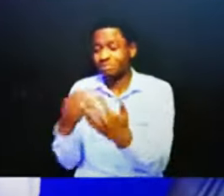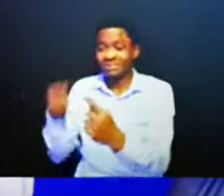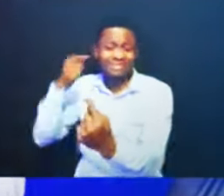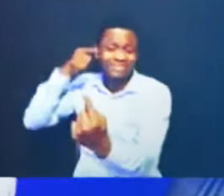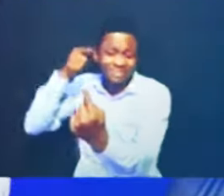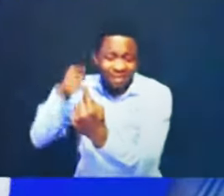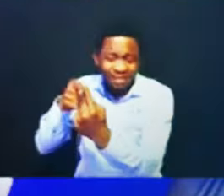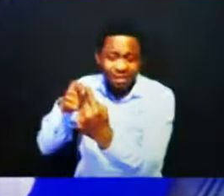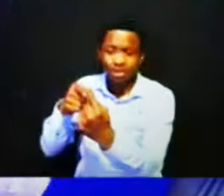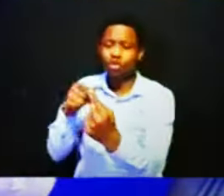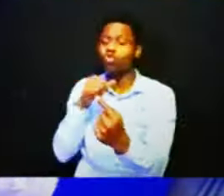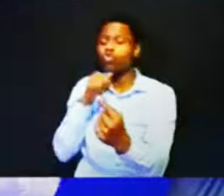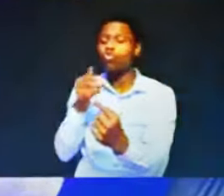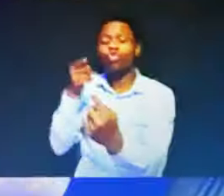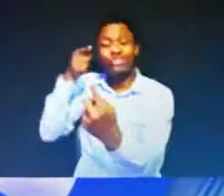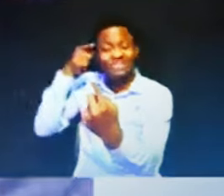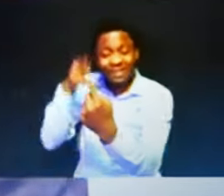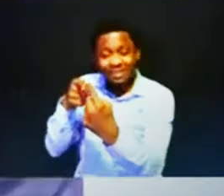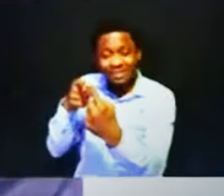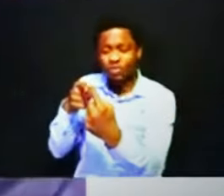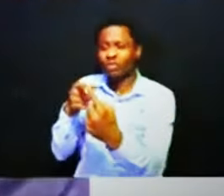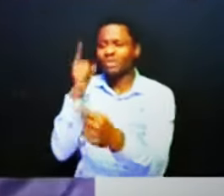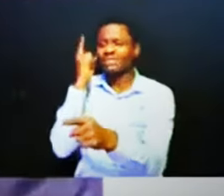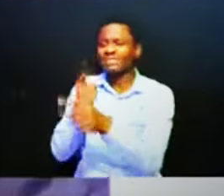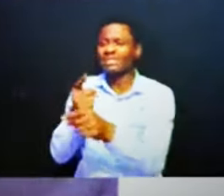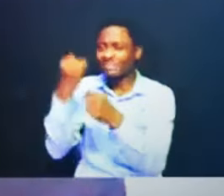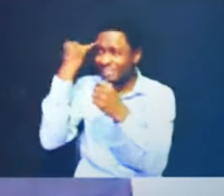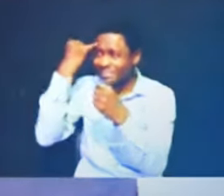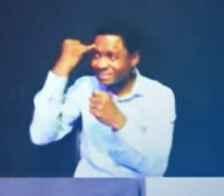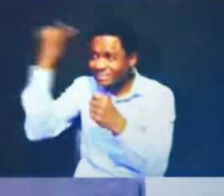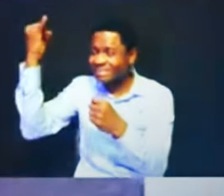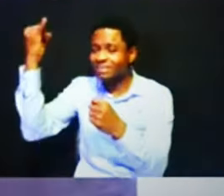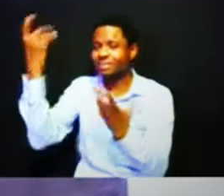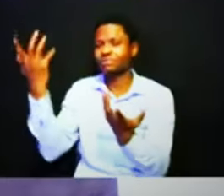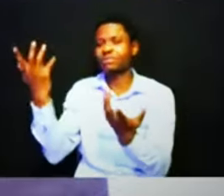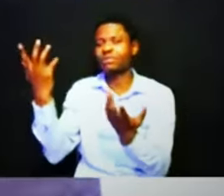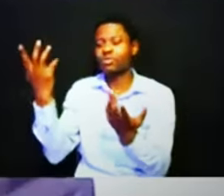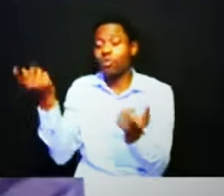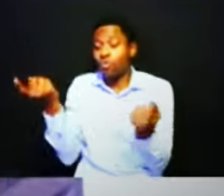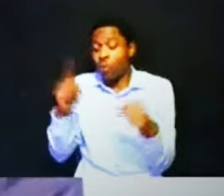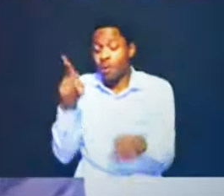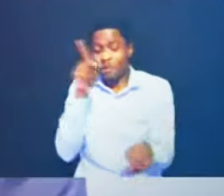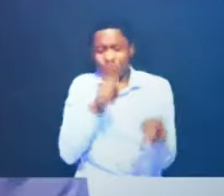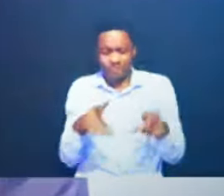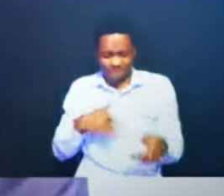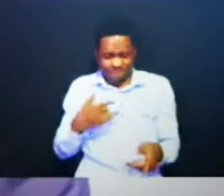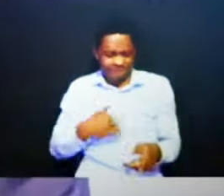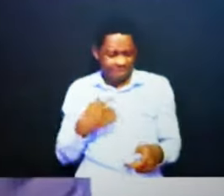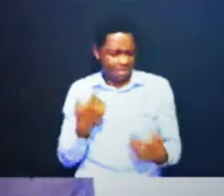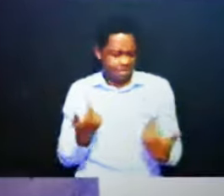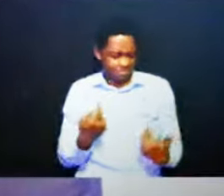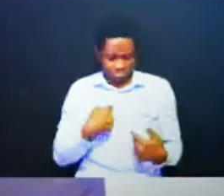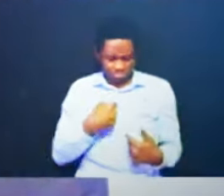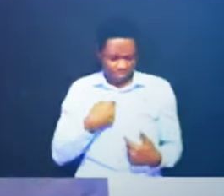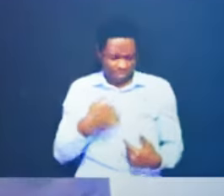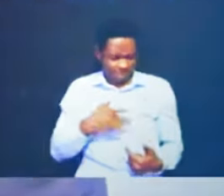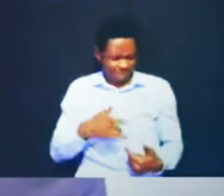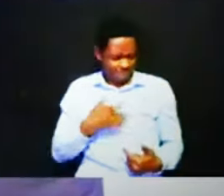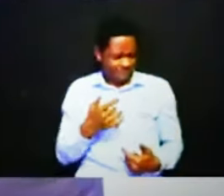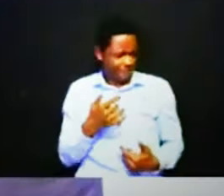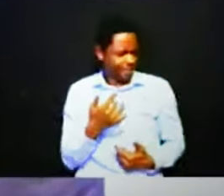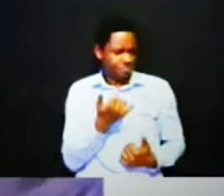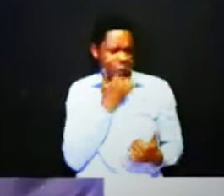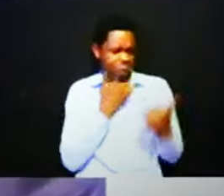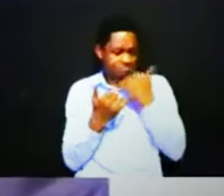indirectly, or imaginary. Once someone feels offended, you, the offender, woe unto